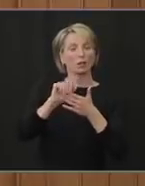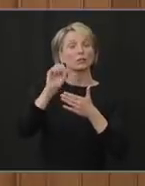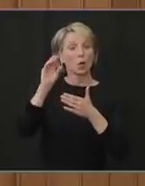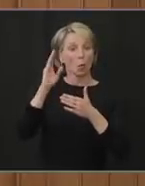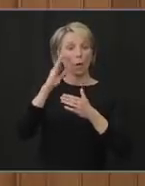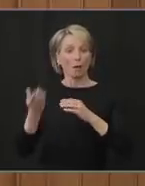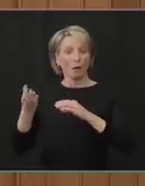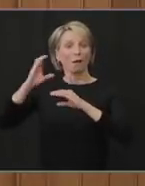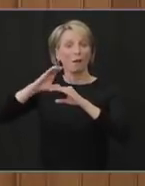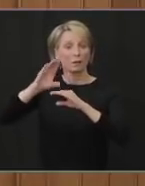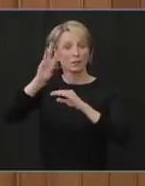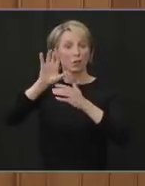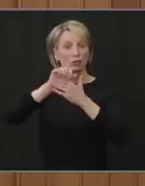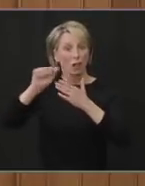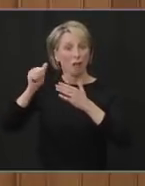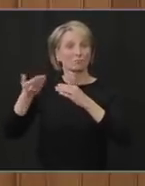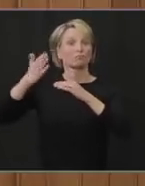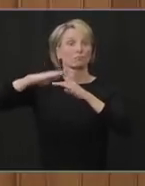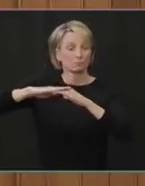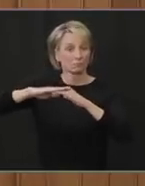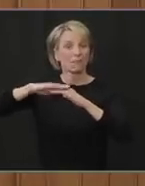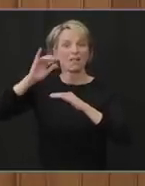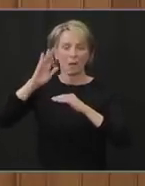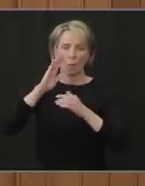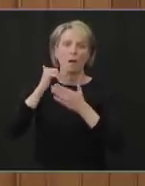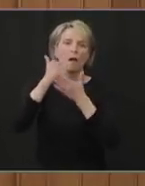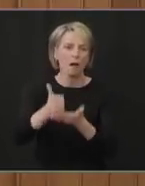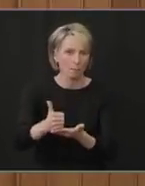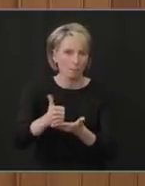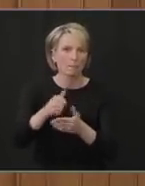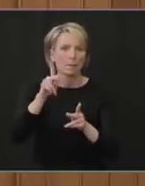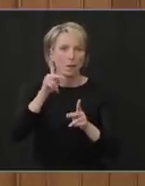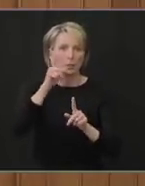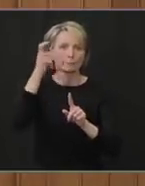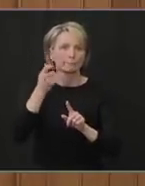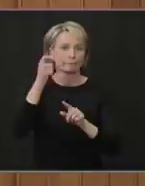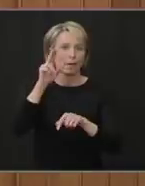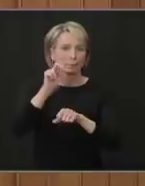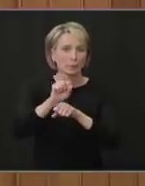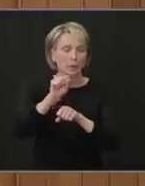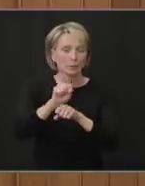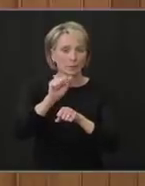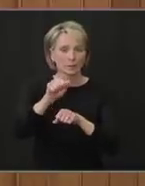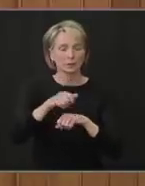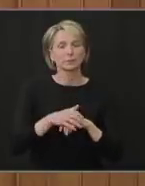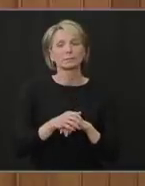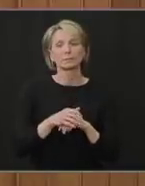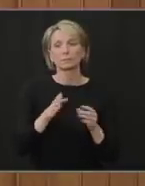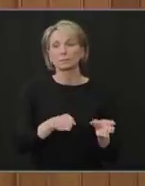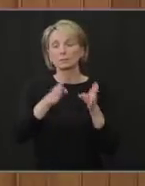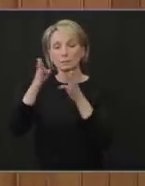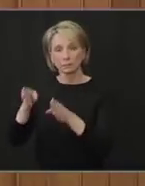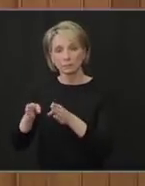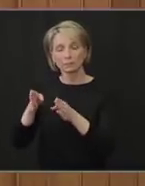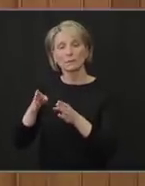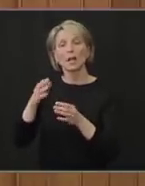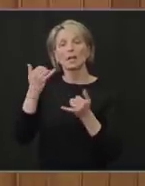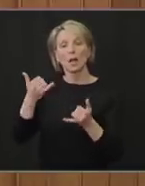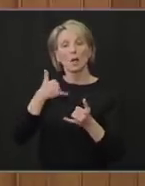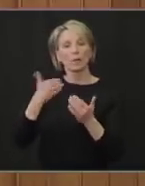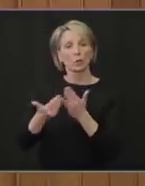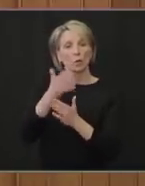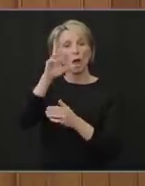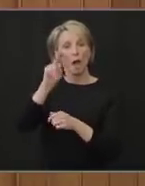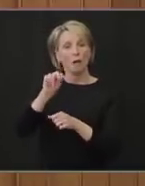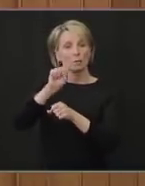per week will make a big difference. And then lastly, we have molded this new unemployment insurance program to make